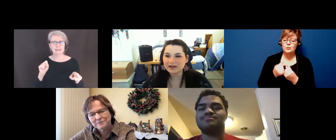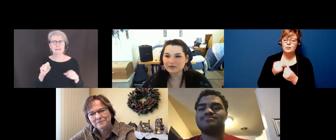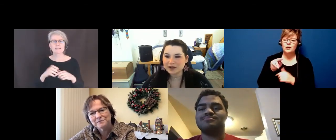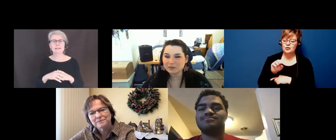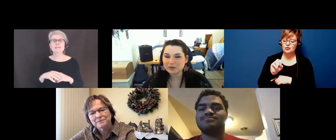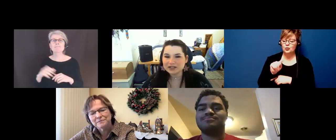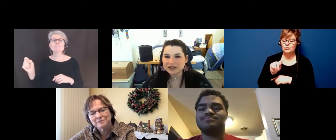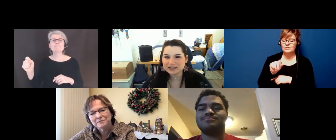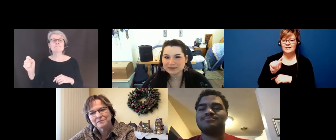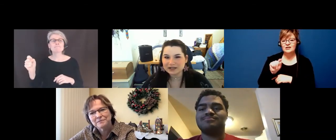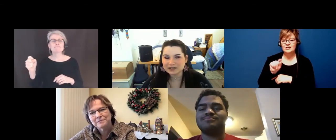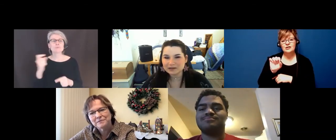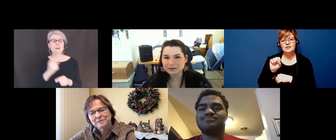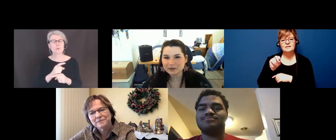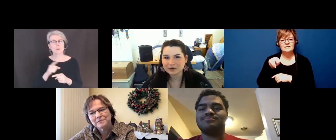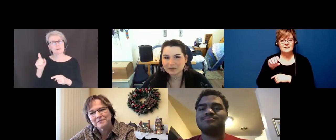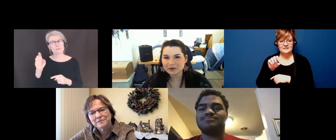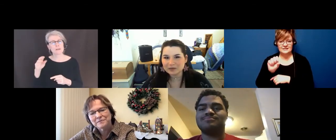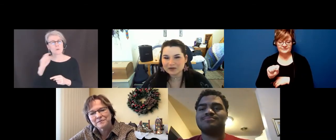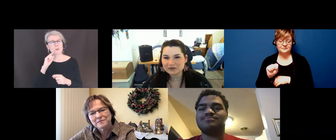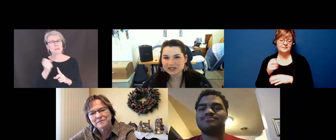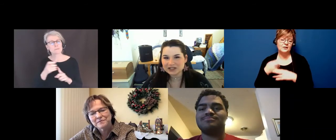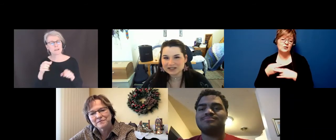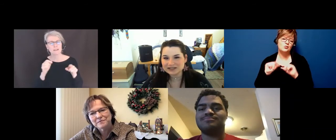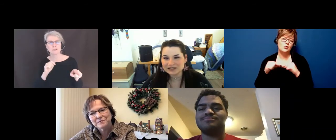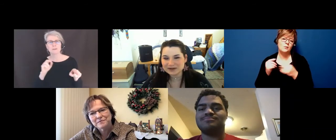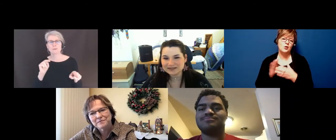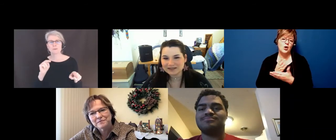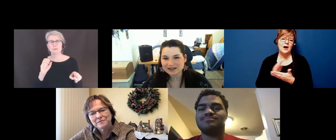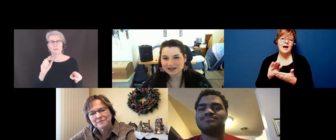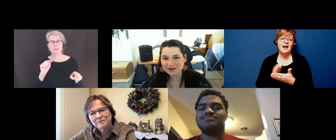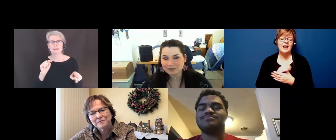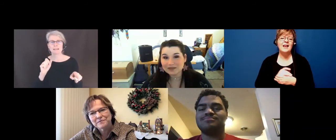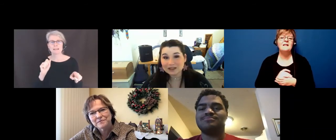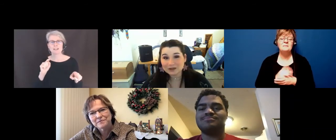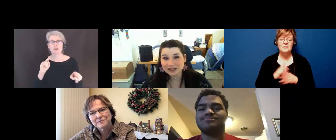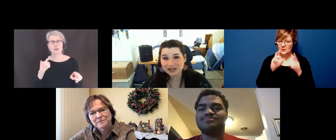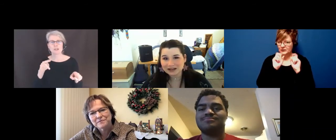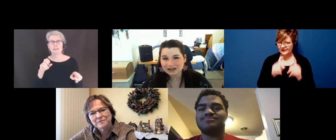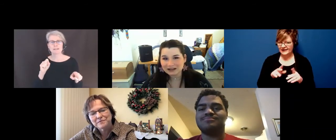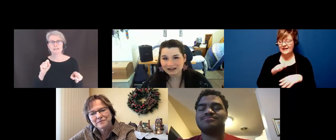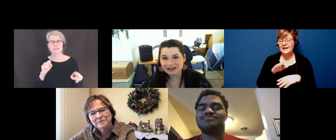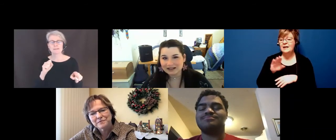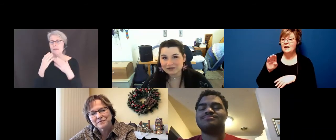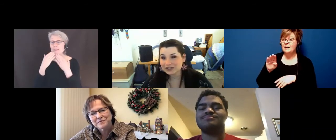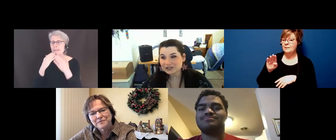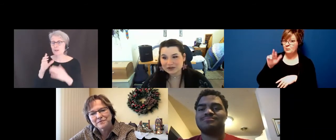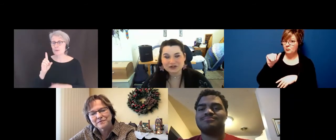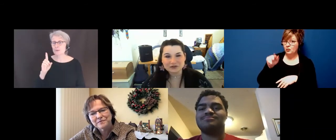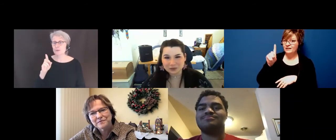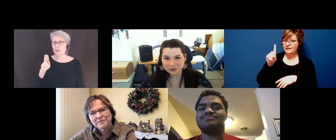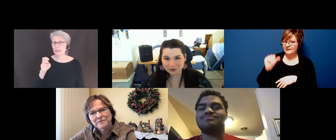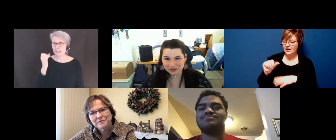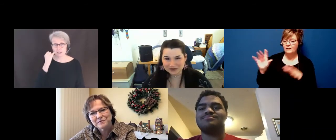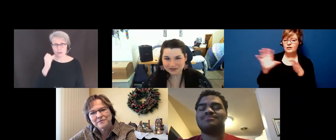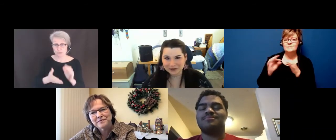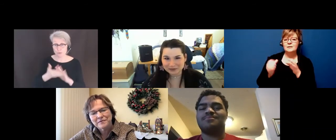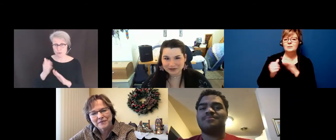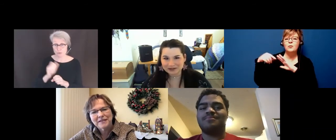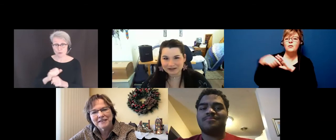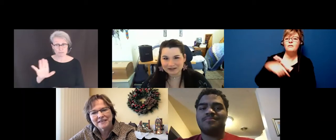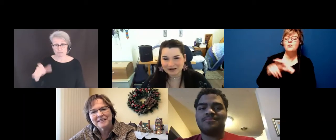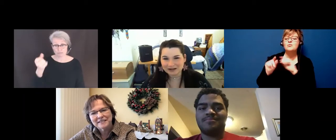we'll have Brenda explain a little bit more about the notations and the rest of that now. But thank you again. And if you need to rush off to work, we